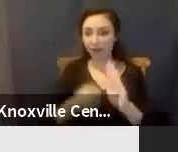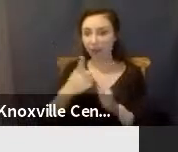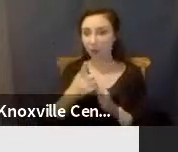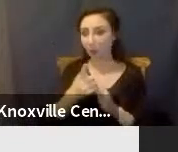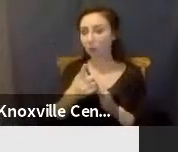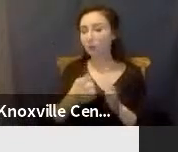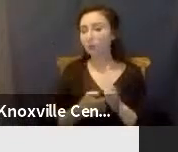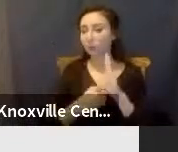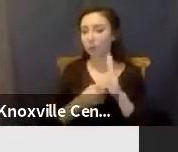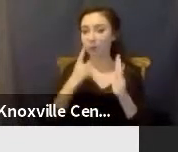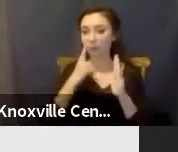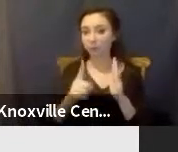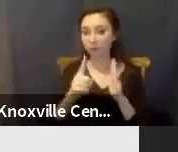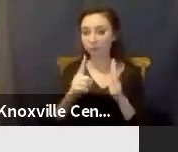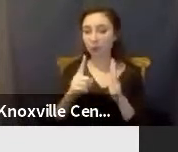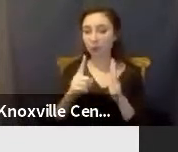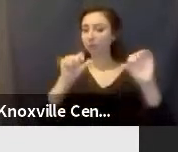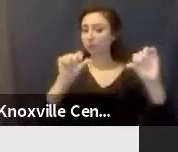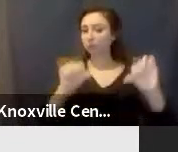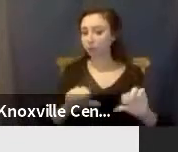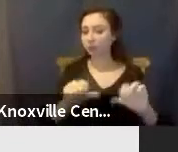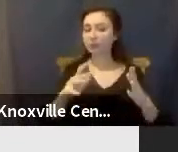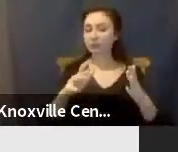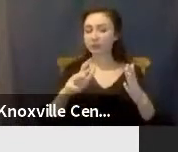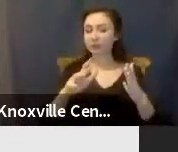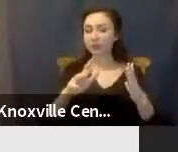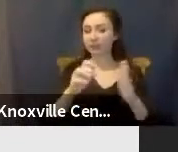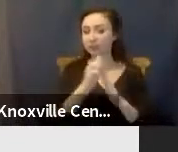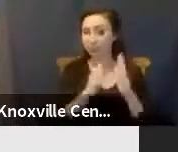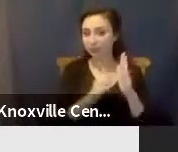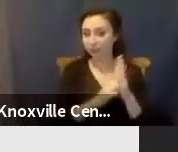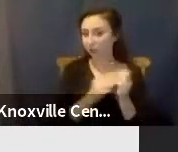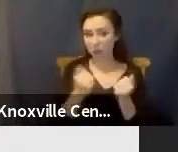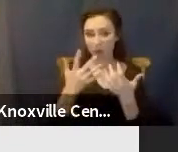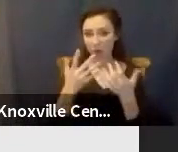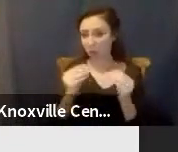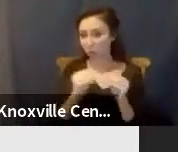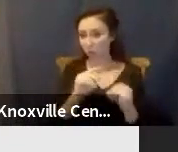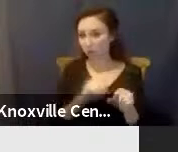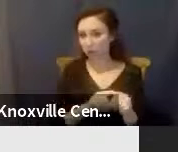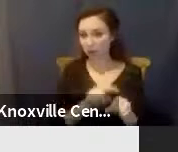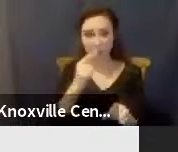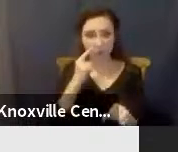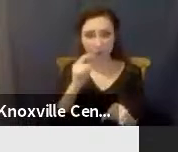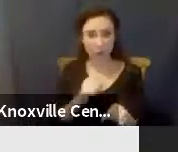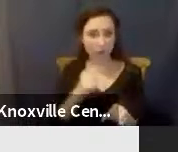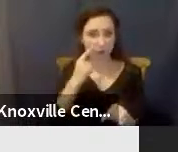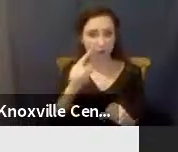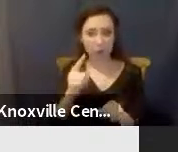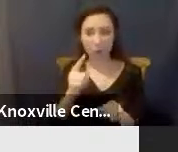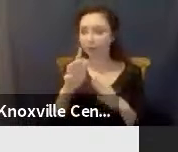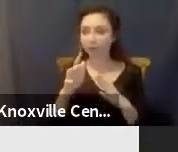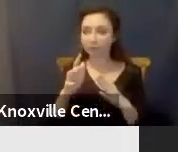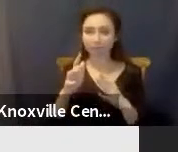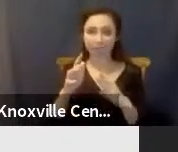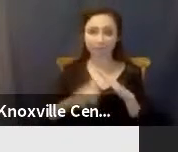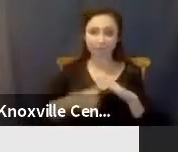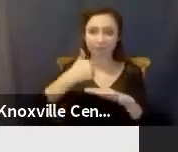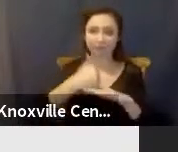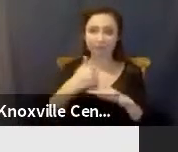of the agenda, and then however much more time you all think you need to put it together for getting material to you.